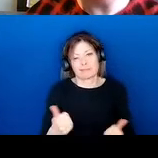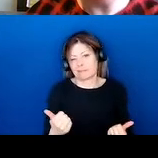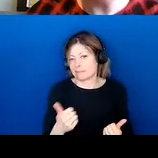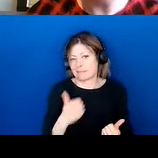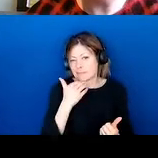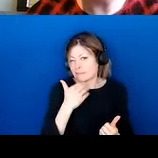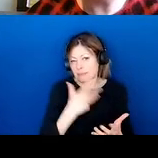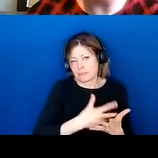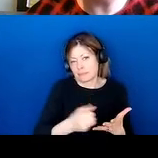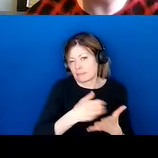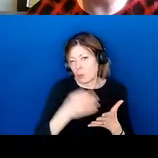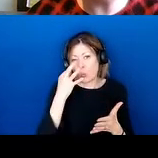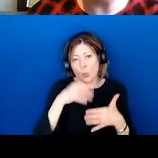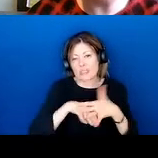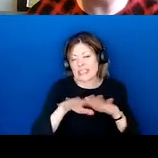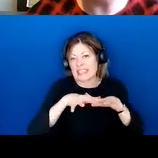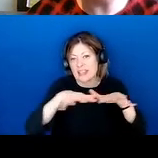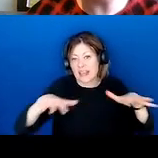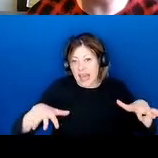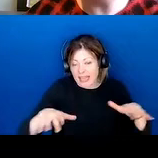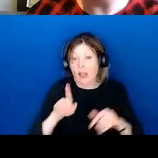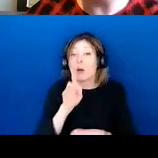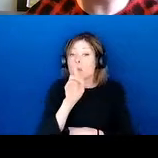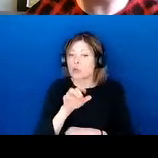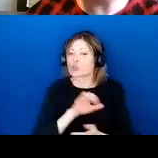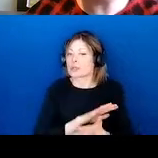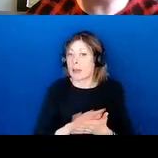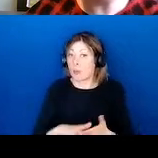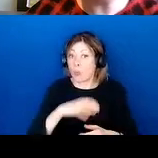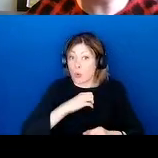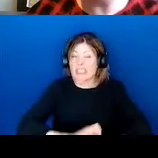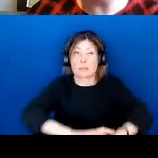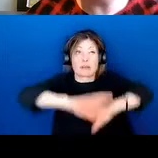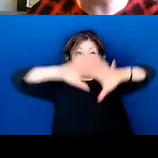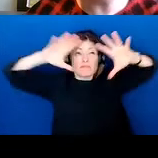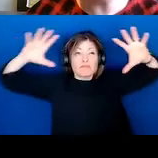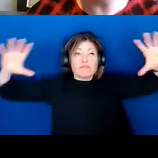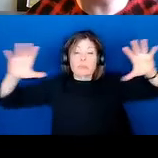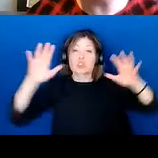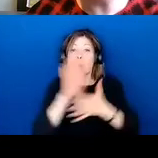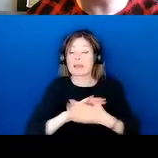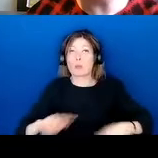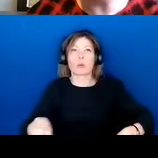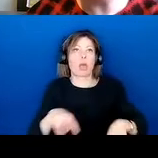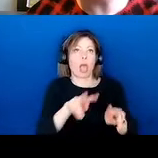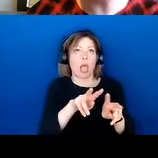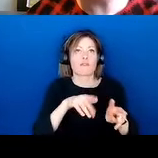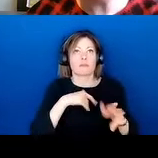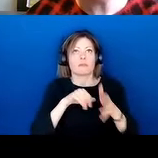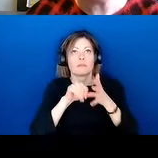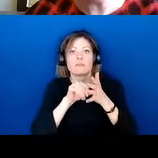lake, but he also wanted it to be a visible and impressive feature in his landscape garden.